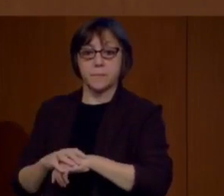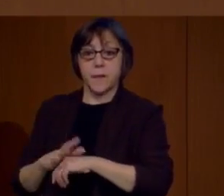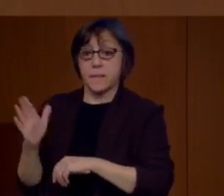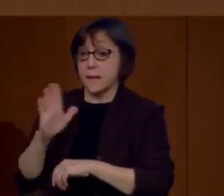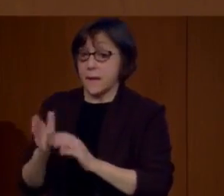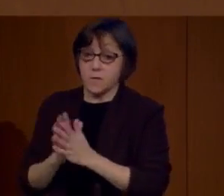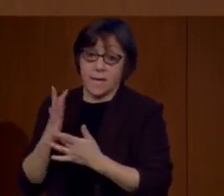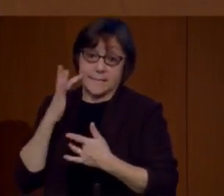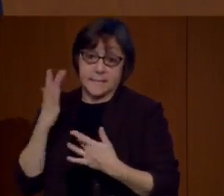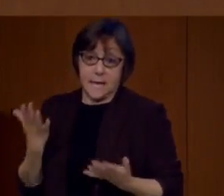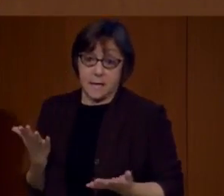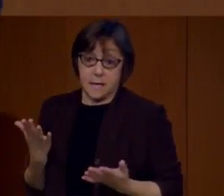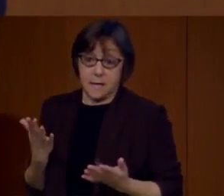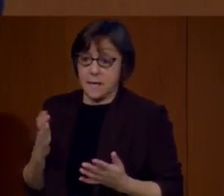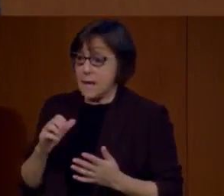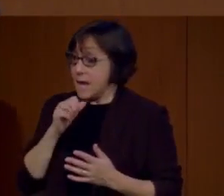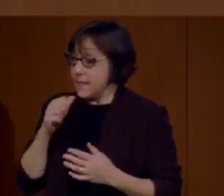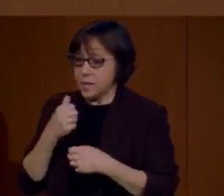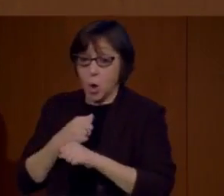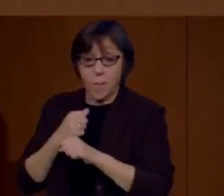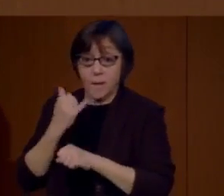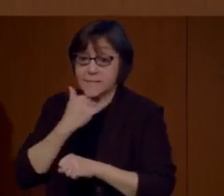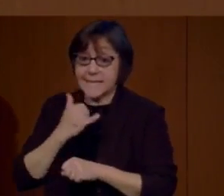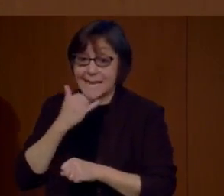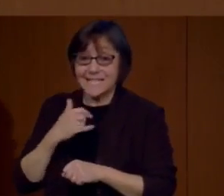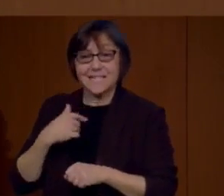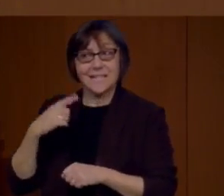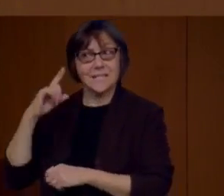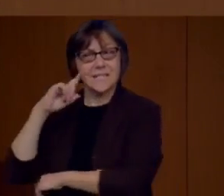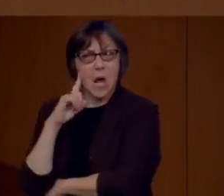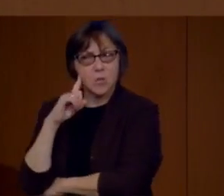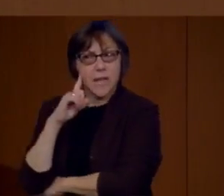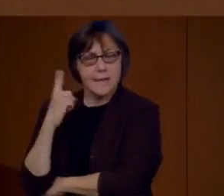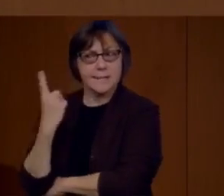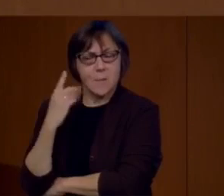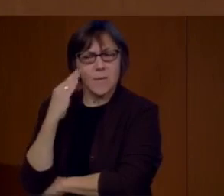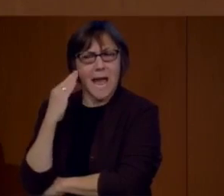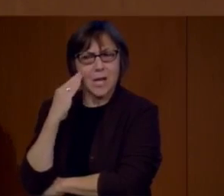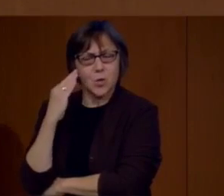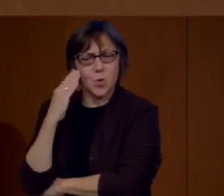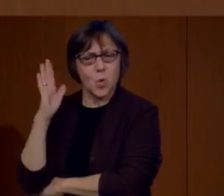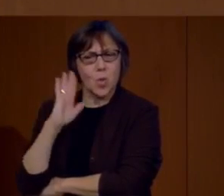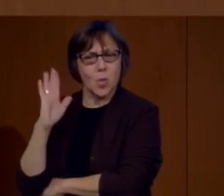sick. And they don't make mistakes. I said, sounds like somebody I knew once in my lifetime.